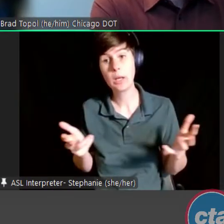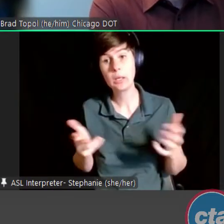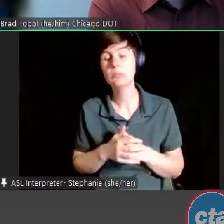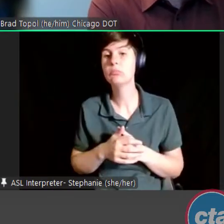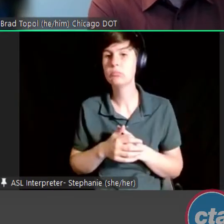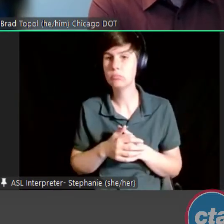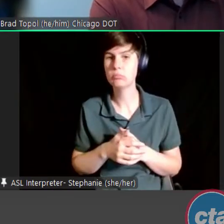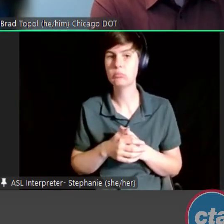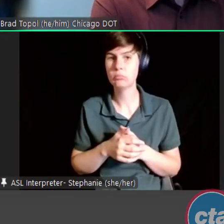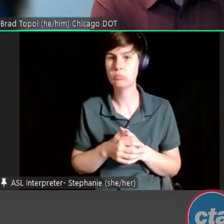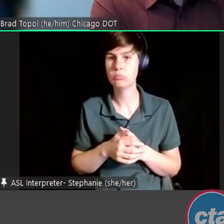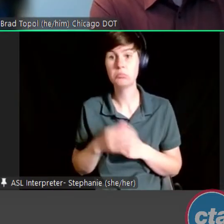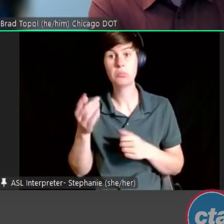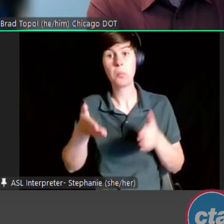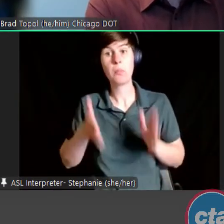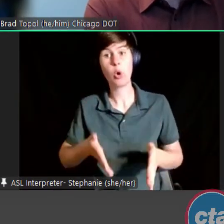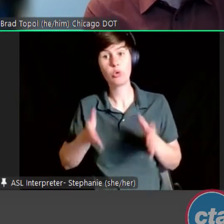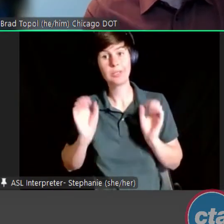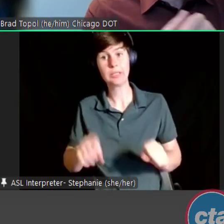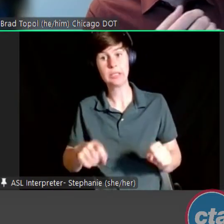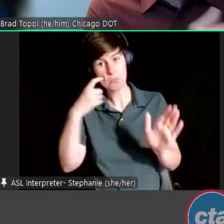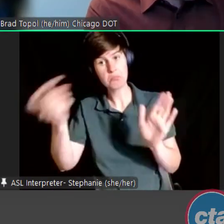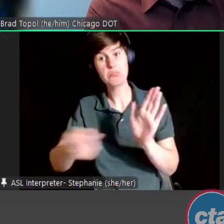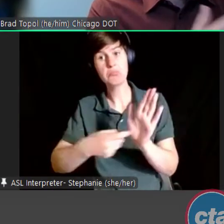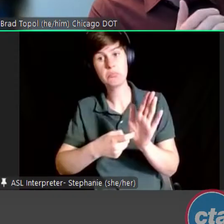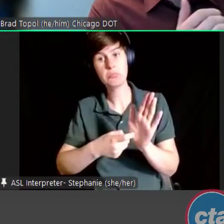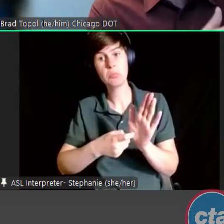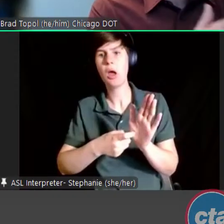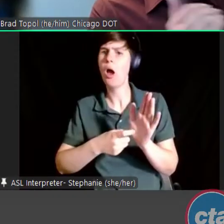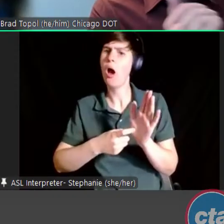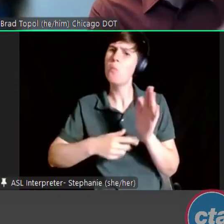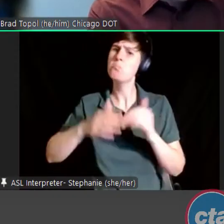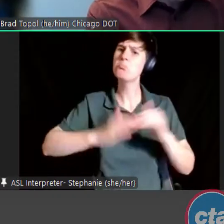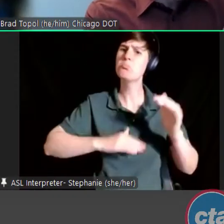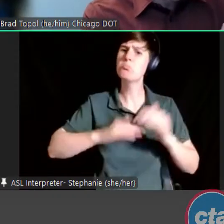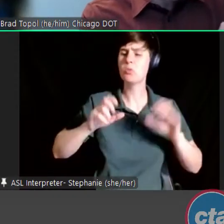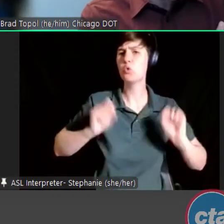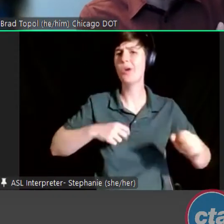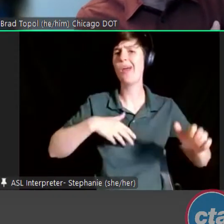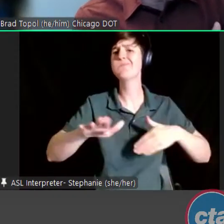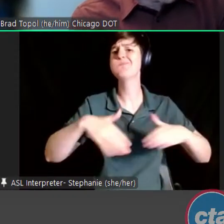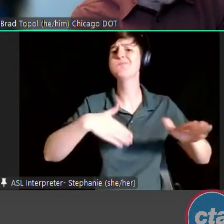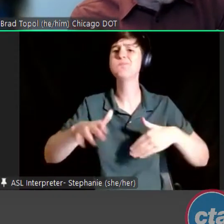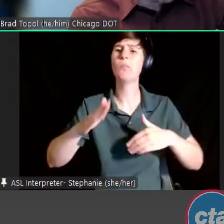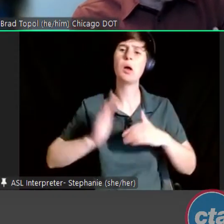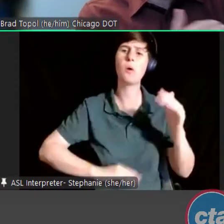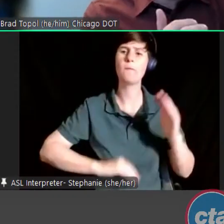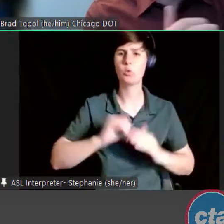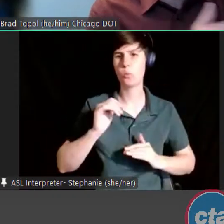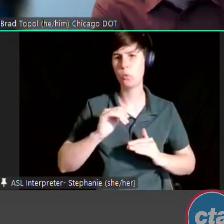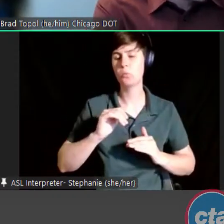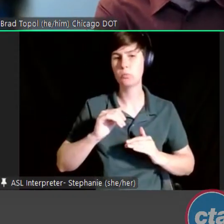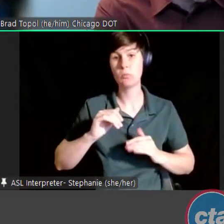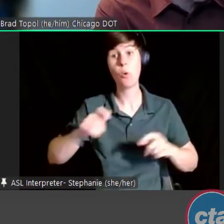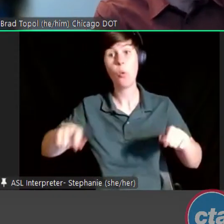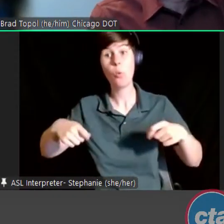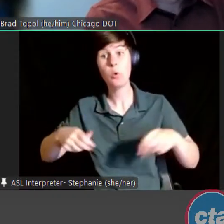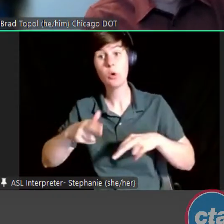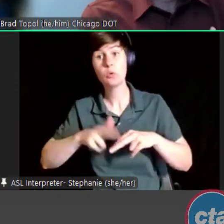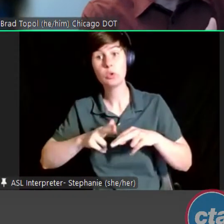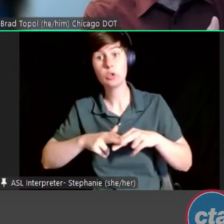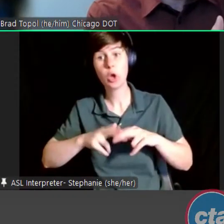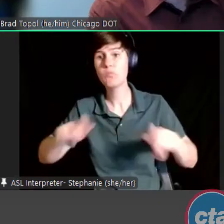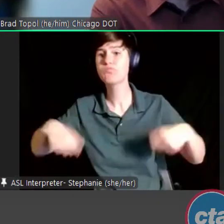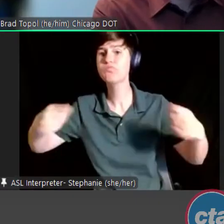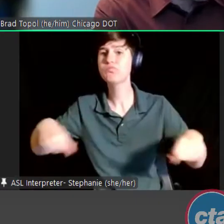by a cane, but it's also comfortable to be transversed or crossed by a person in a wheelchair if they had to access something